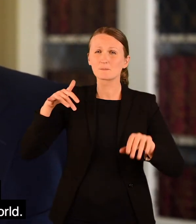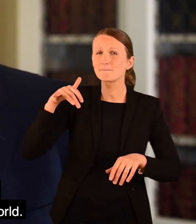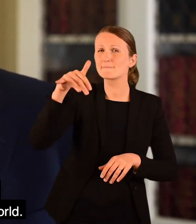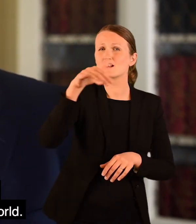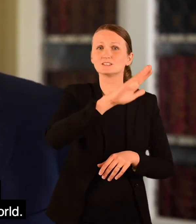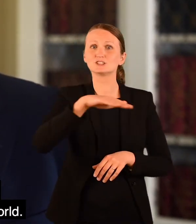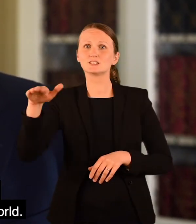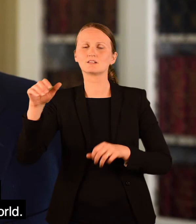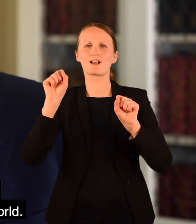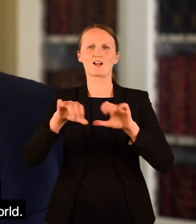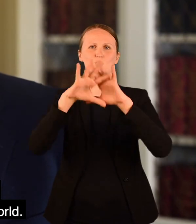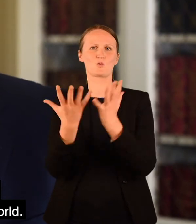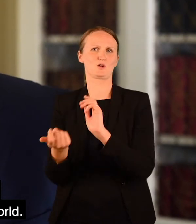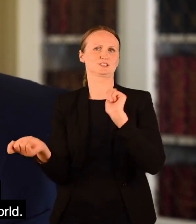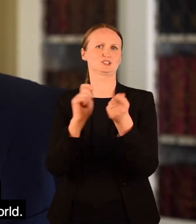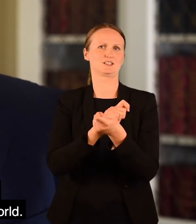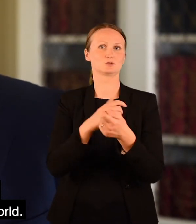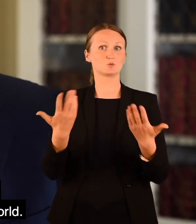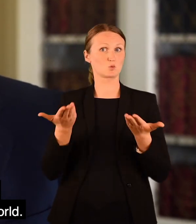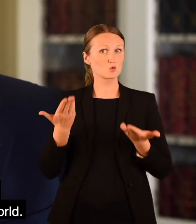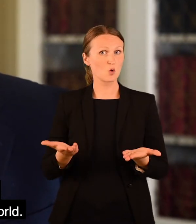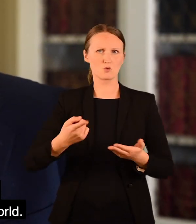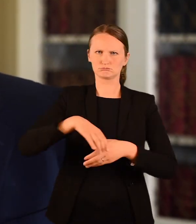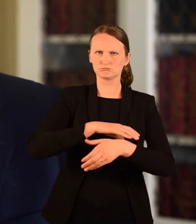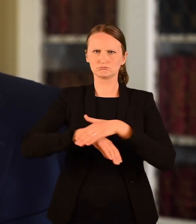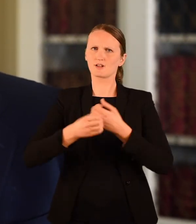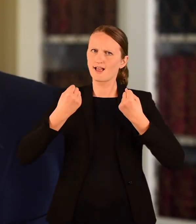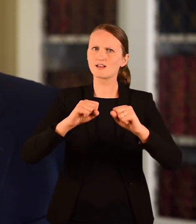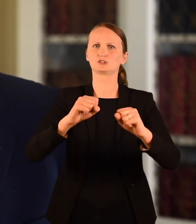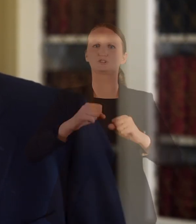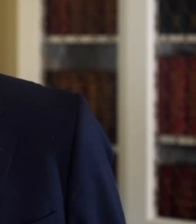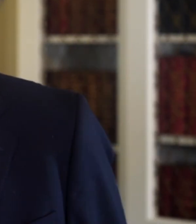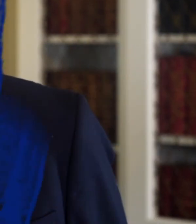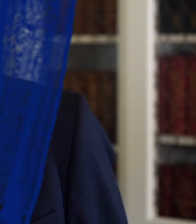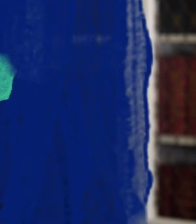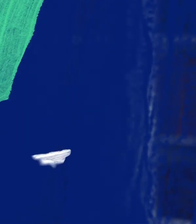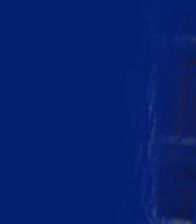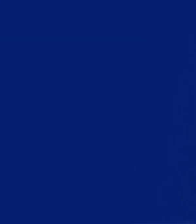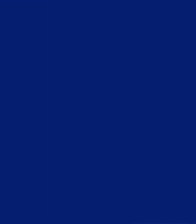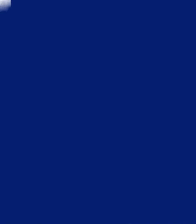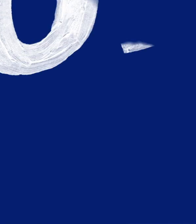tens of millions of children, we can change the world. So let's get on with the job.